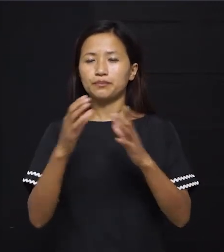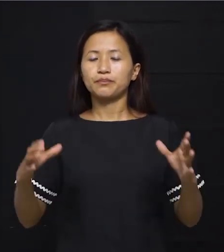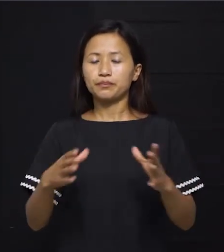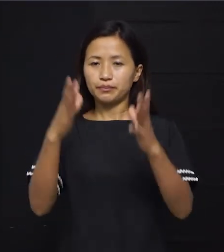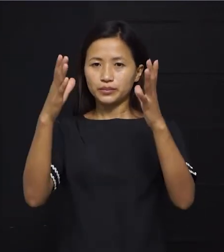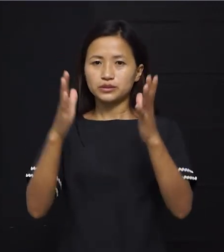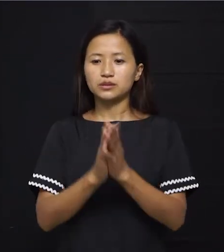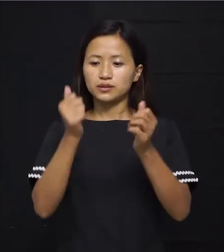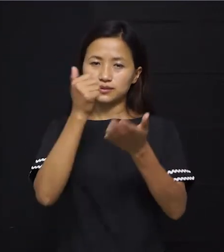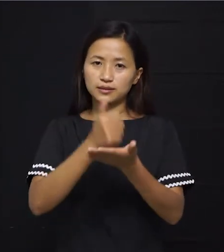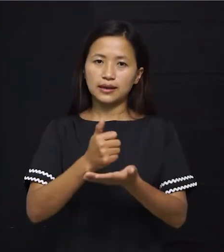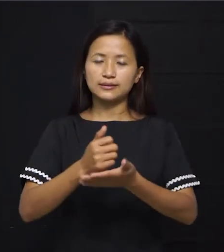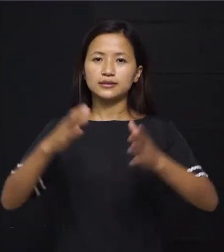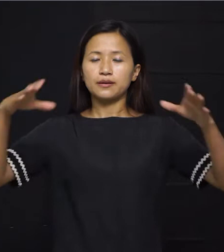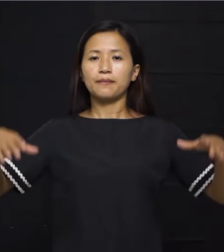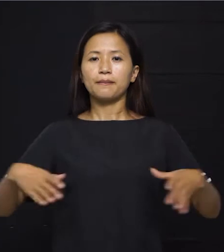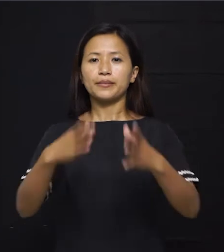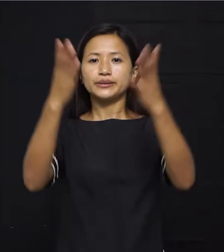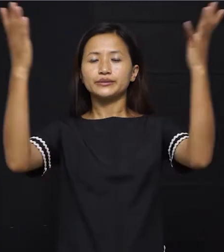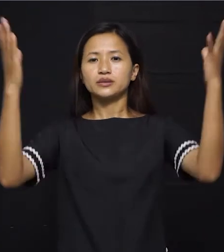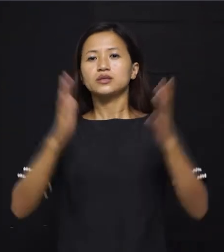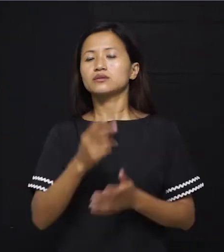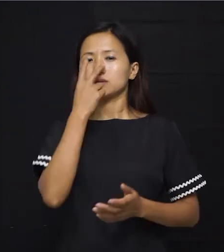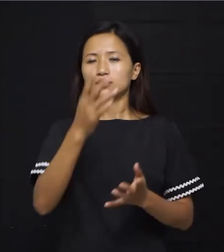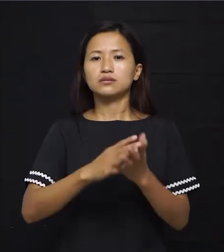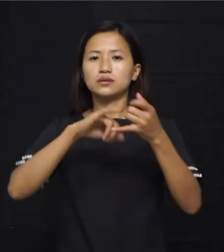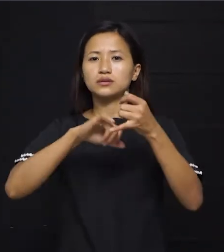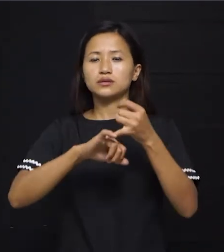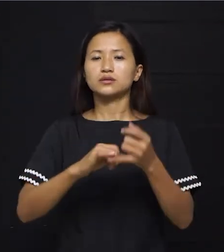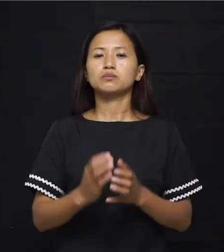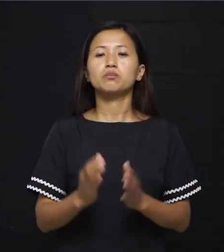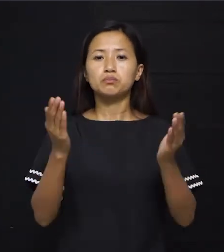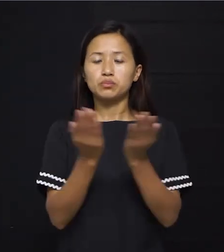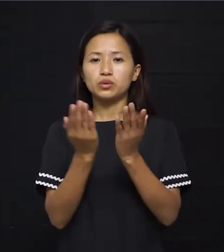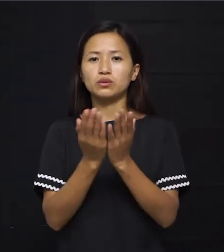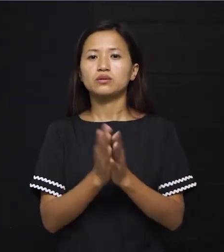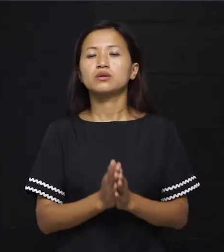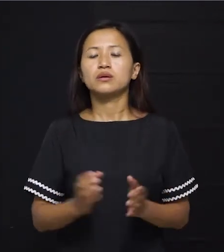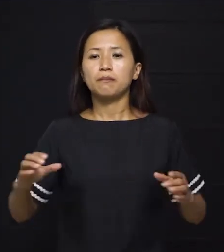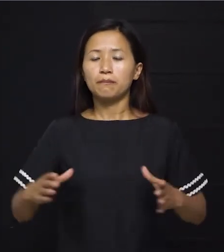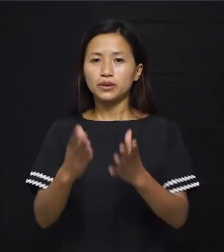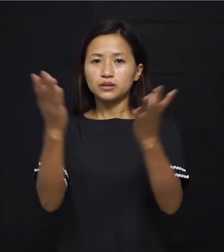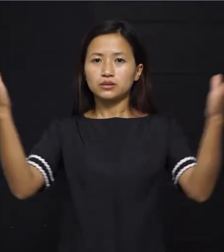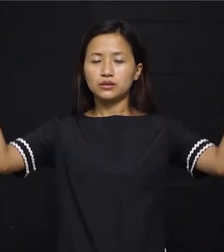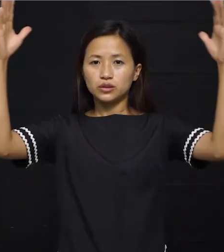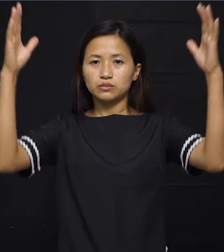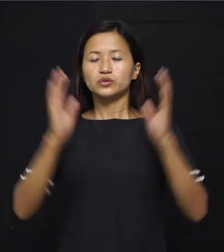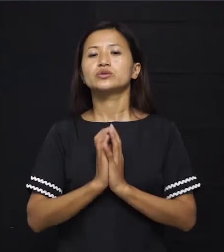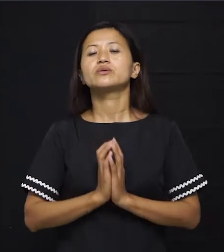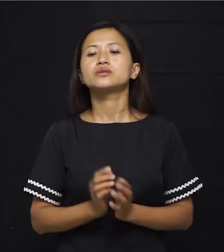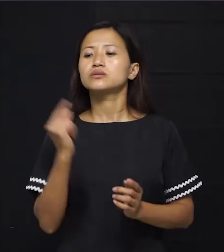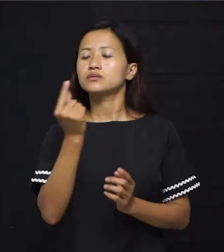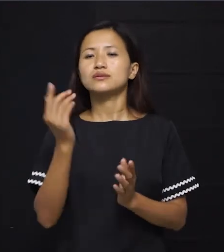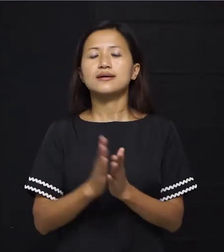the banyan tree. You also have seen in your SS books that earlier the banyan tree was used as the panchayat. Okay,